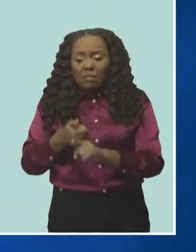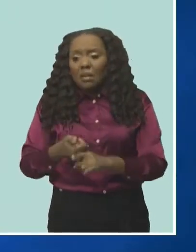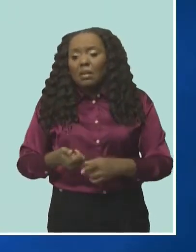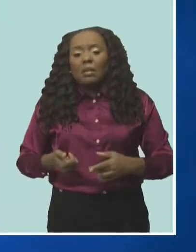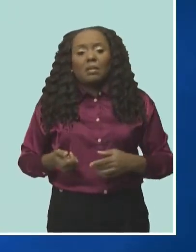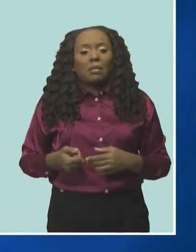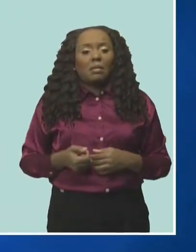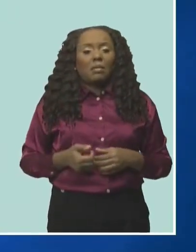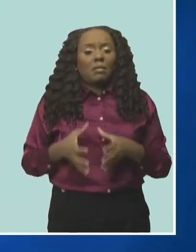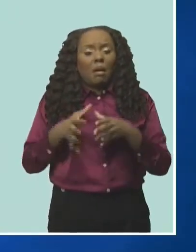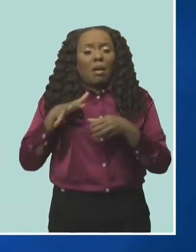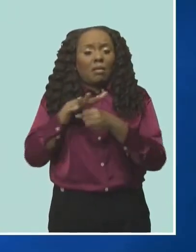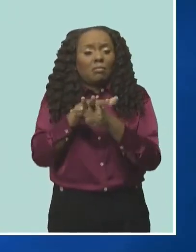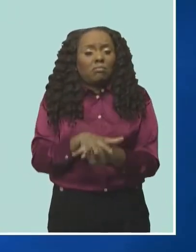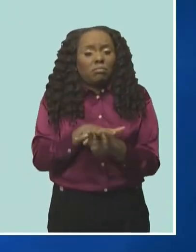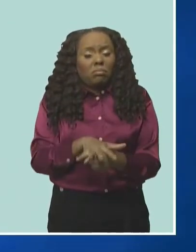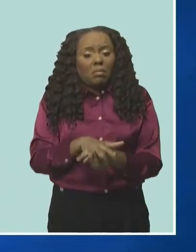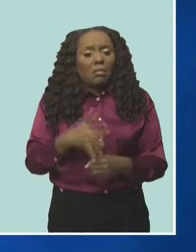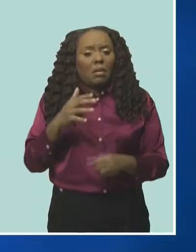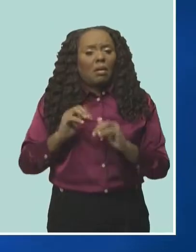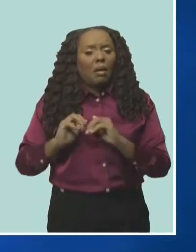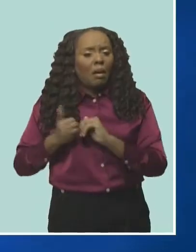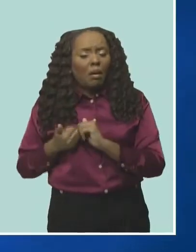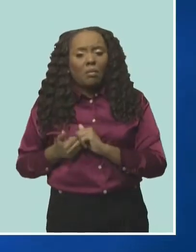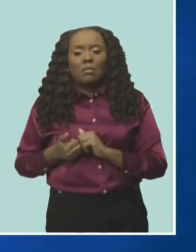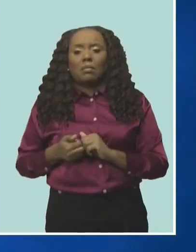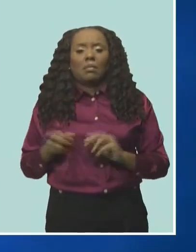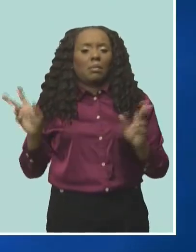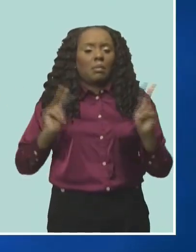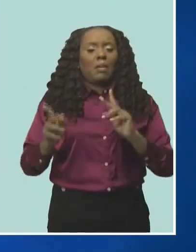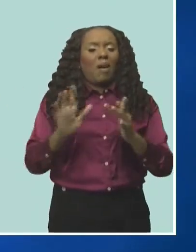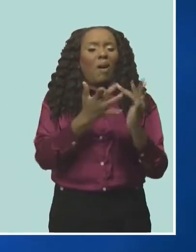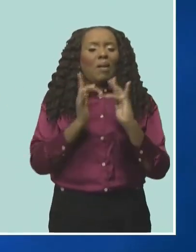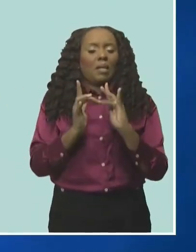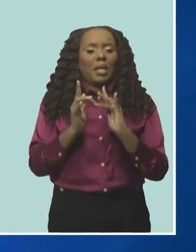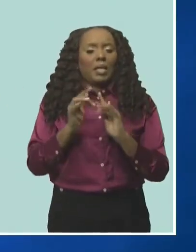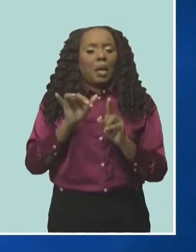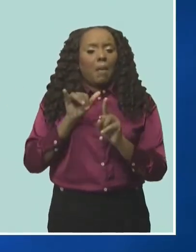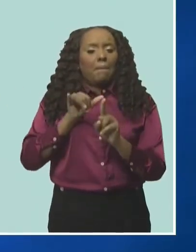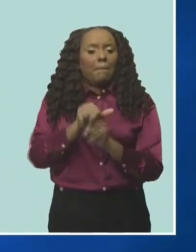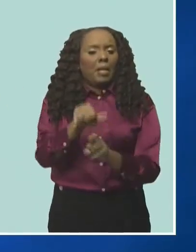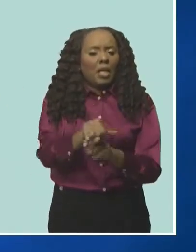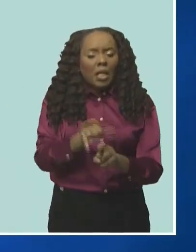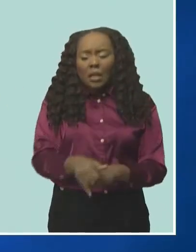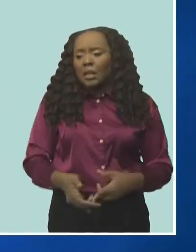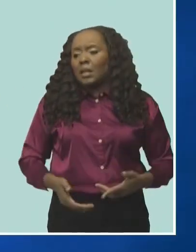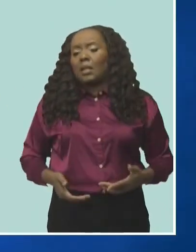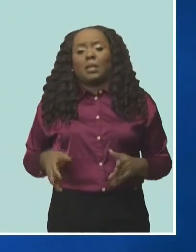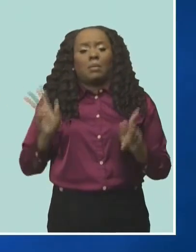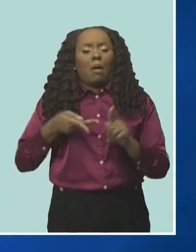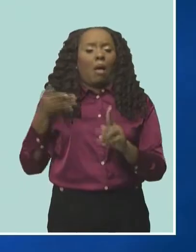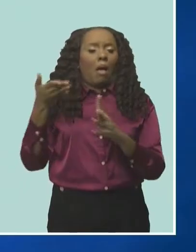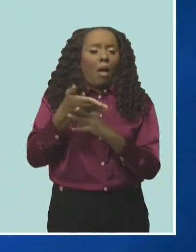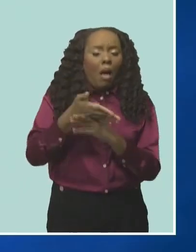that stress is caused by cyberbullying. People who are victims of harassment online, who have